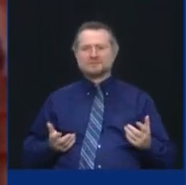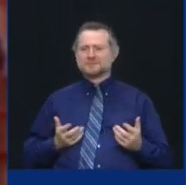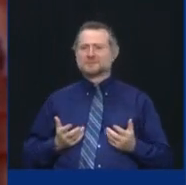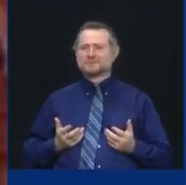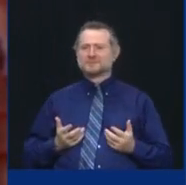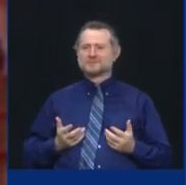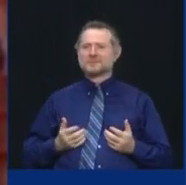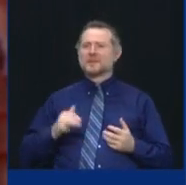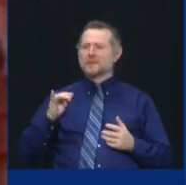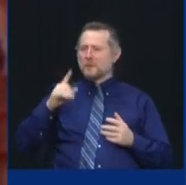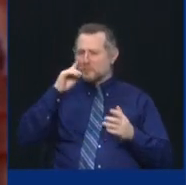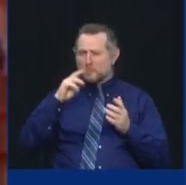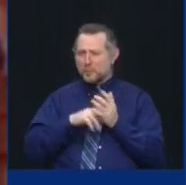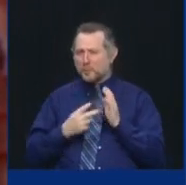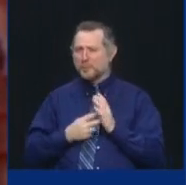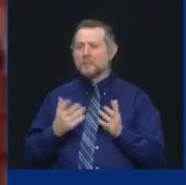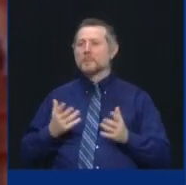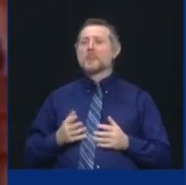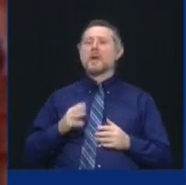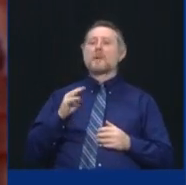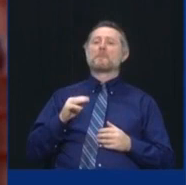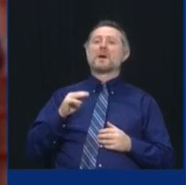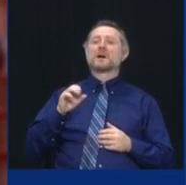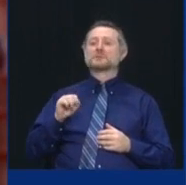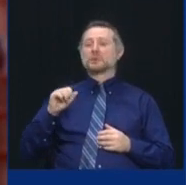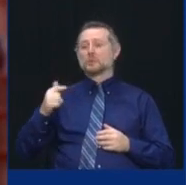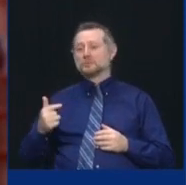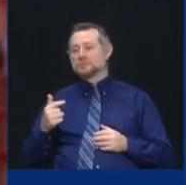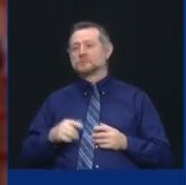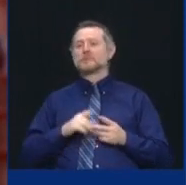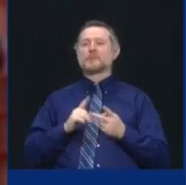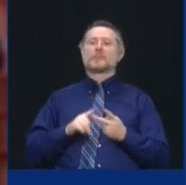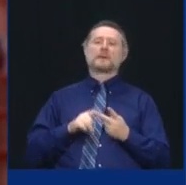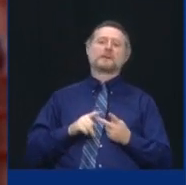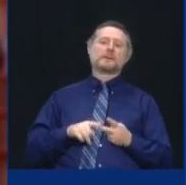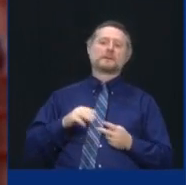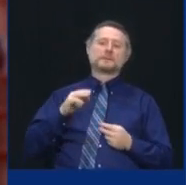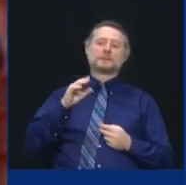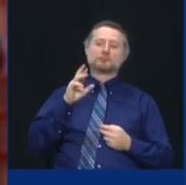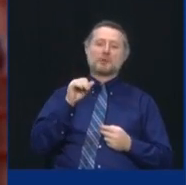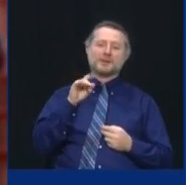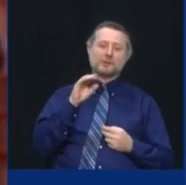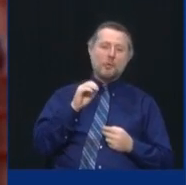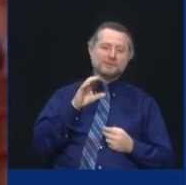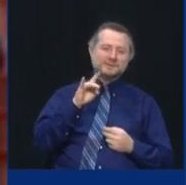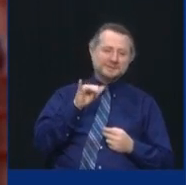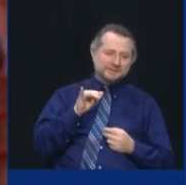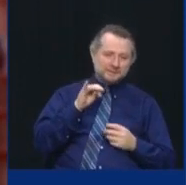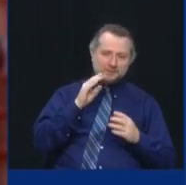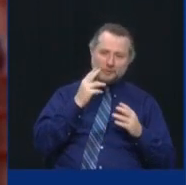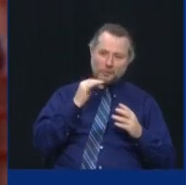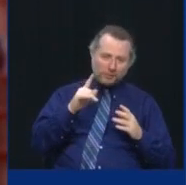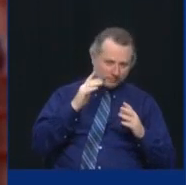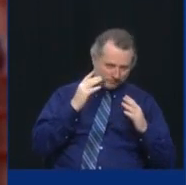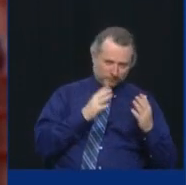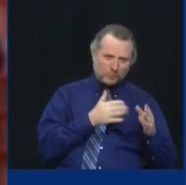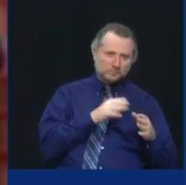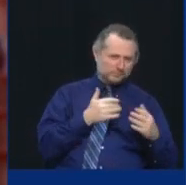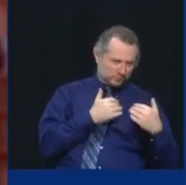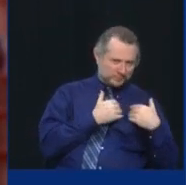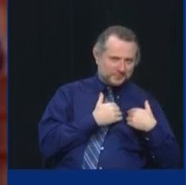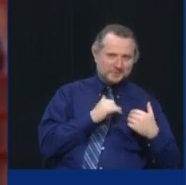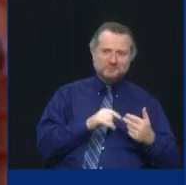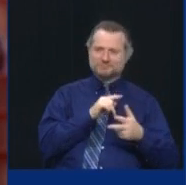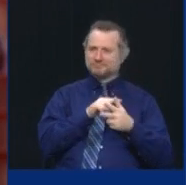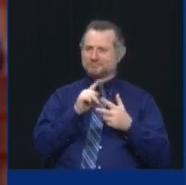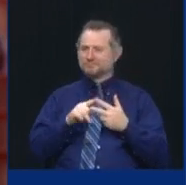role that Madison Square Garden and Radio City and the Beacon Theater, et cetera, that's part of our role here. We're part of the culture